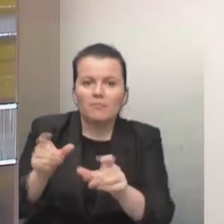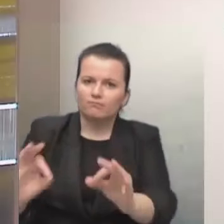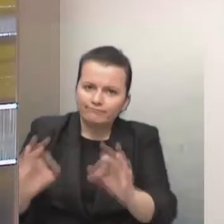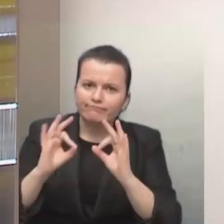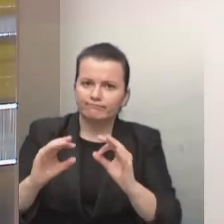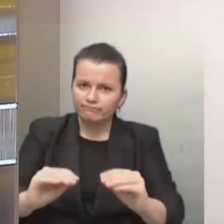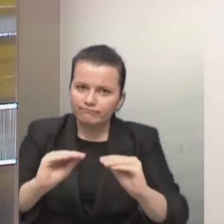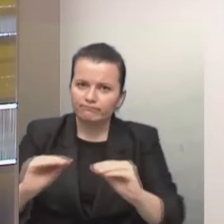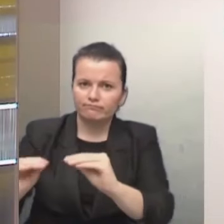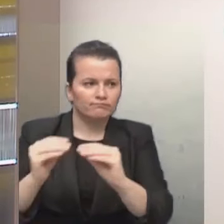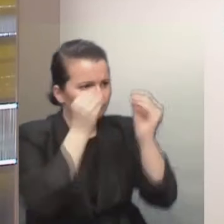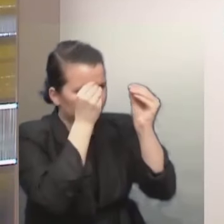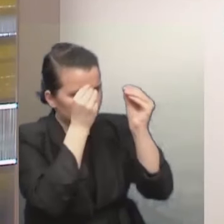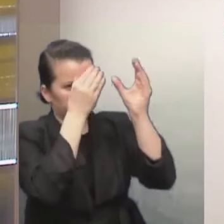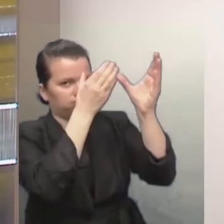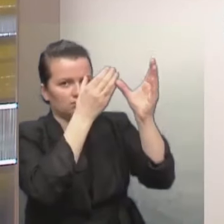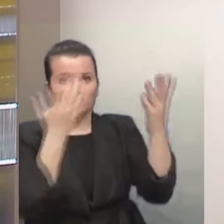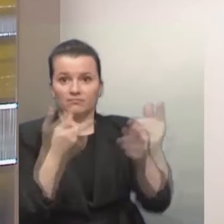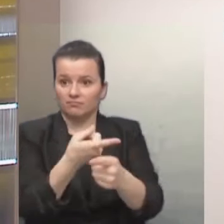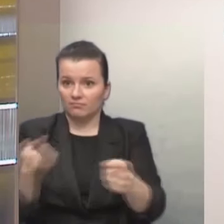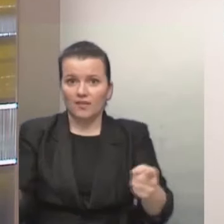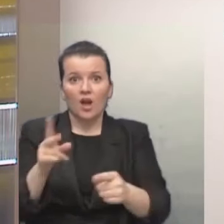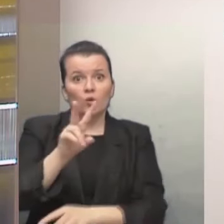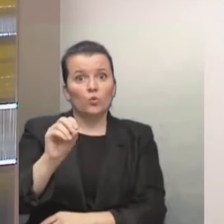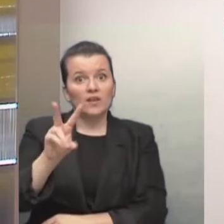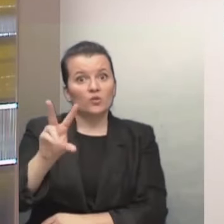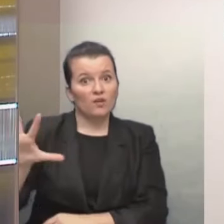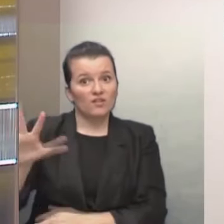at 10,000 people by 2025 who will be trained to